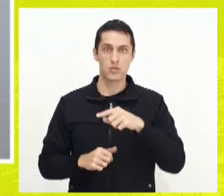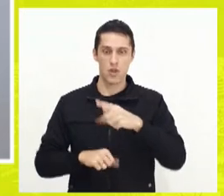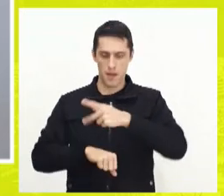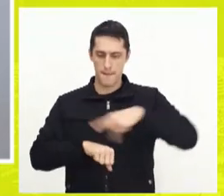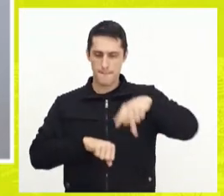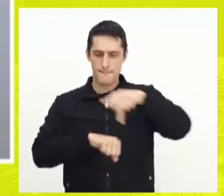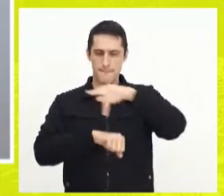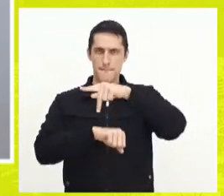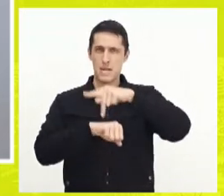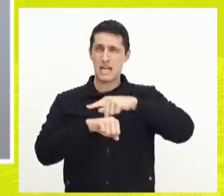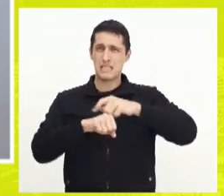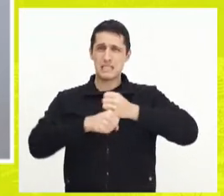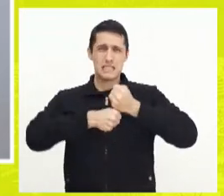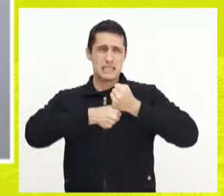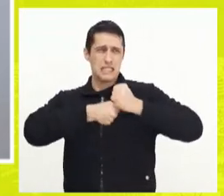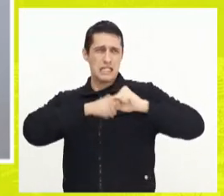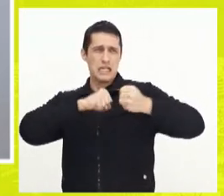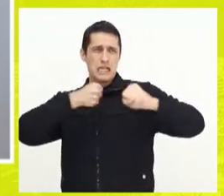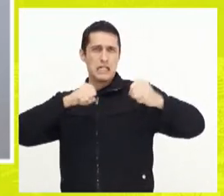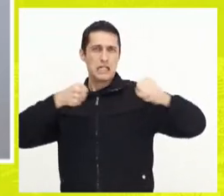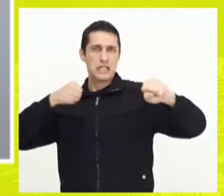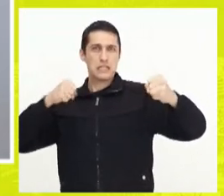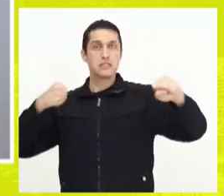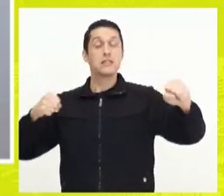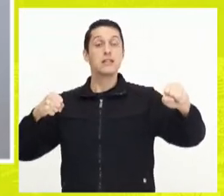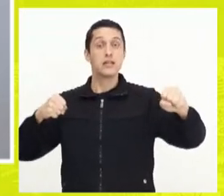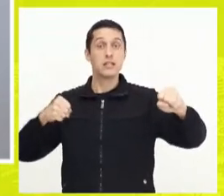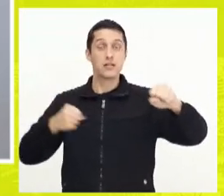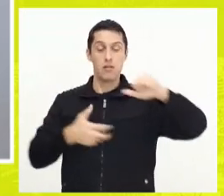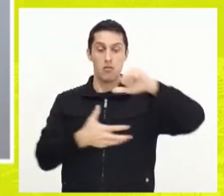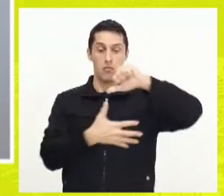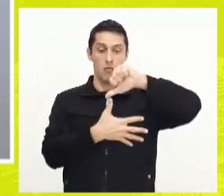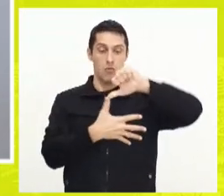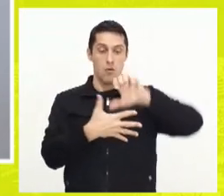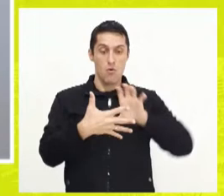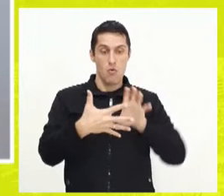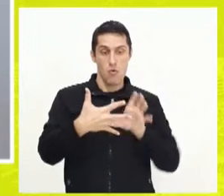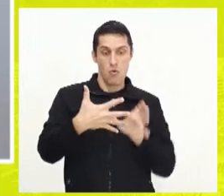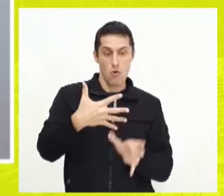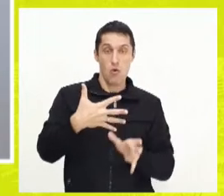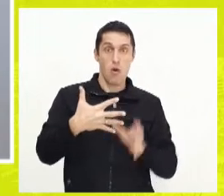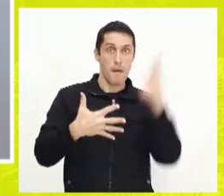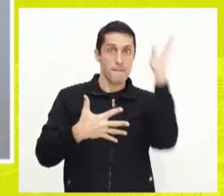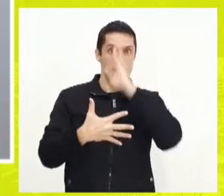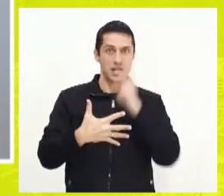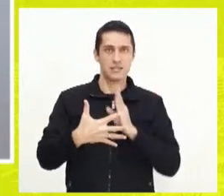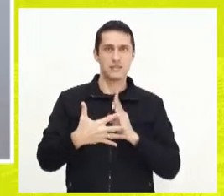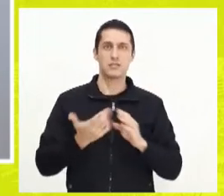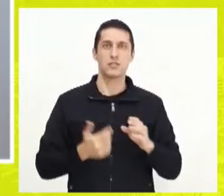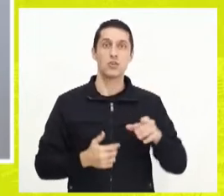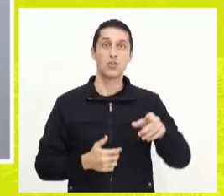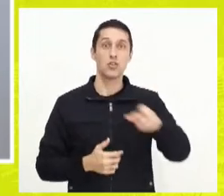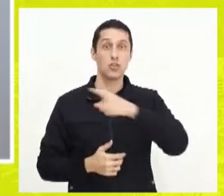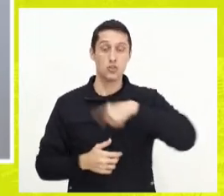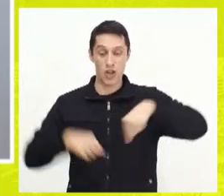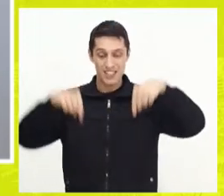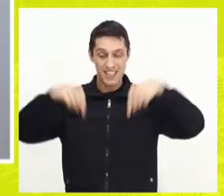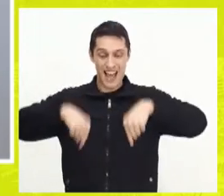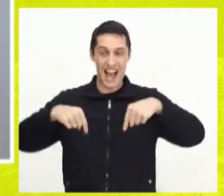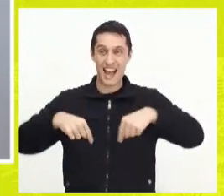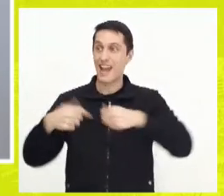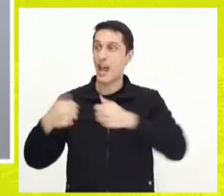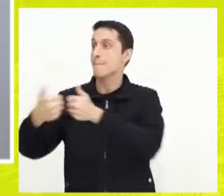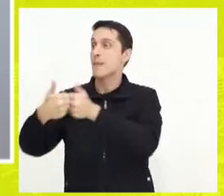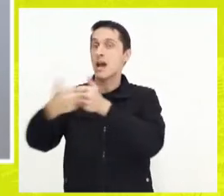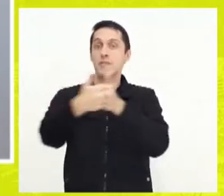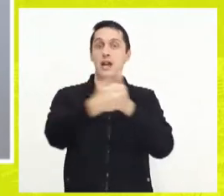since we are in a continental country we are isolated with our language as